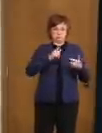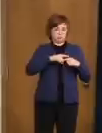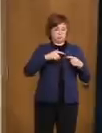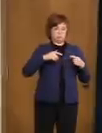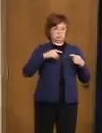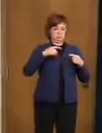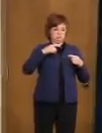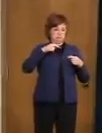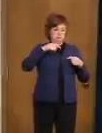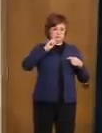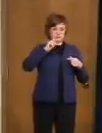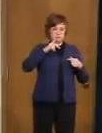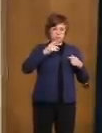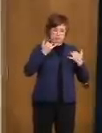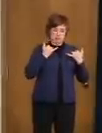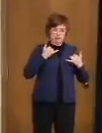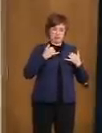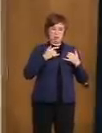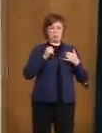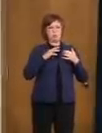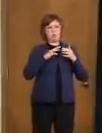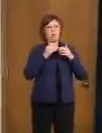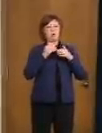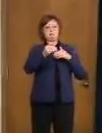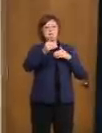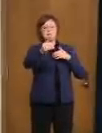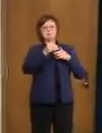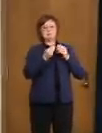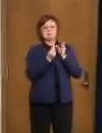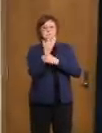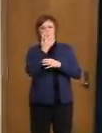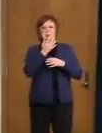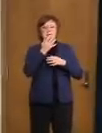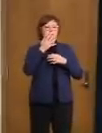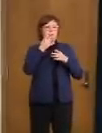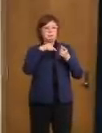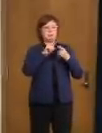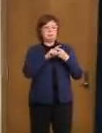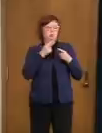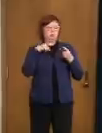of 2021, but we should start to see more doses sometime in the spring.